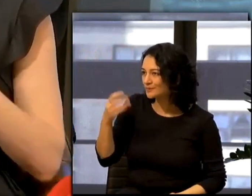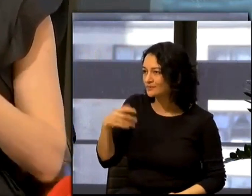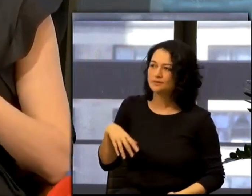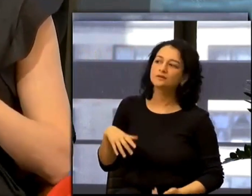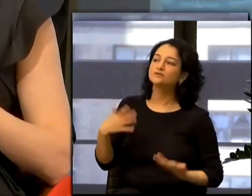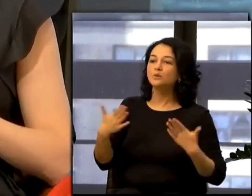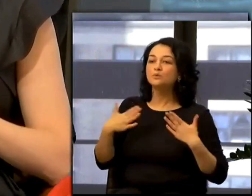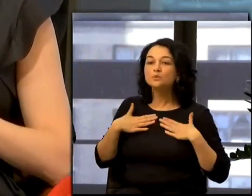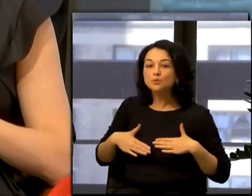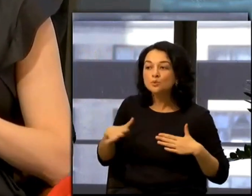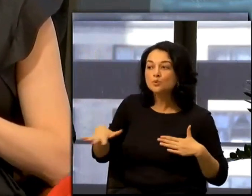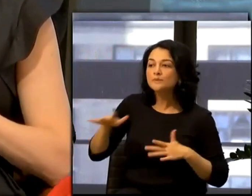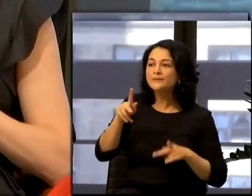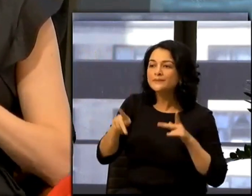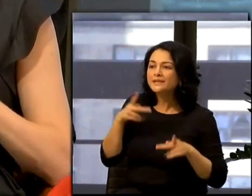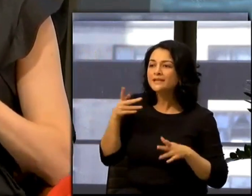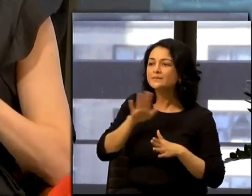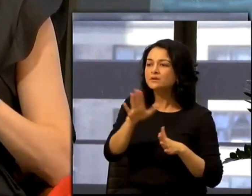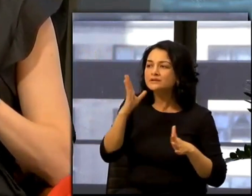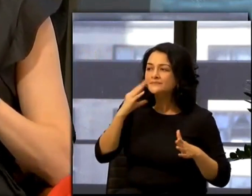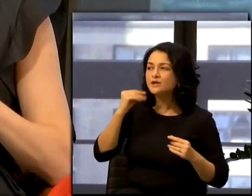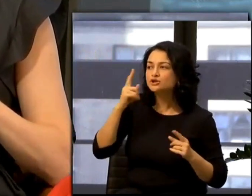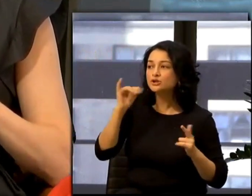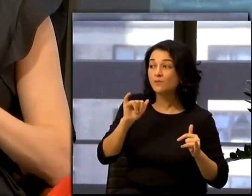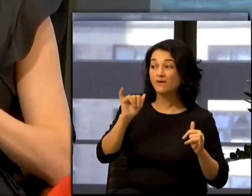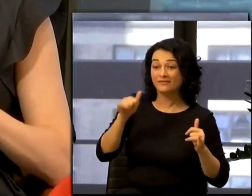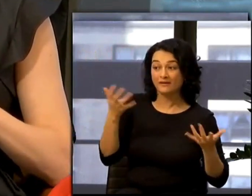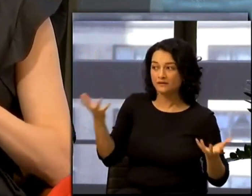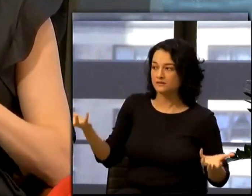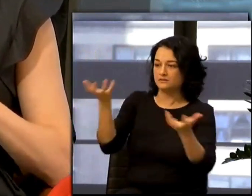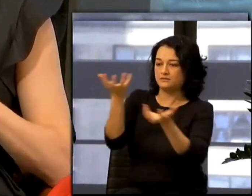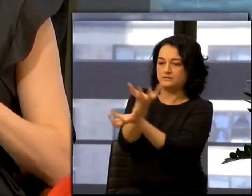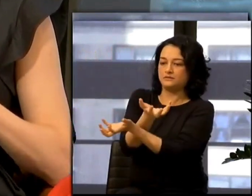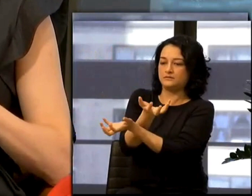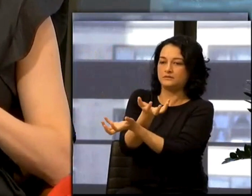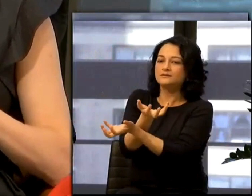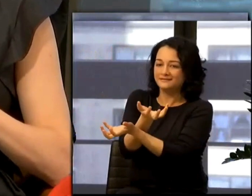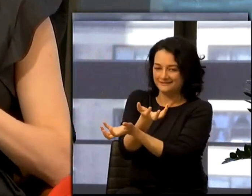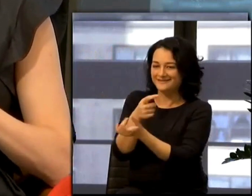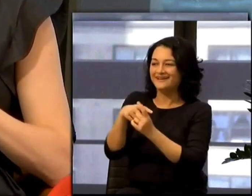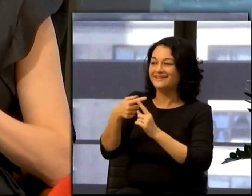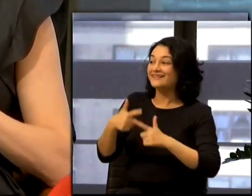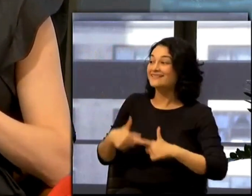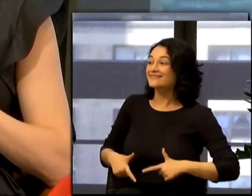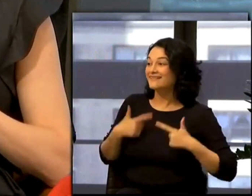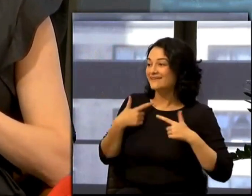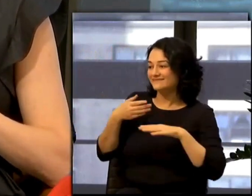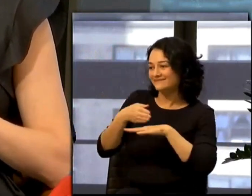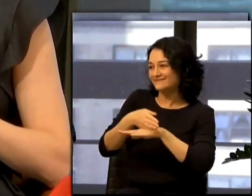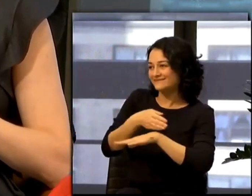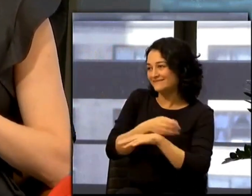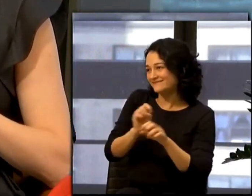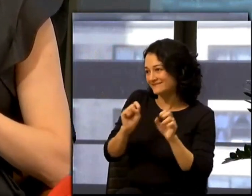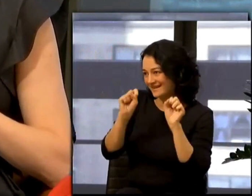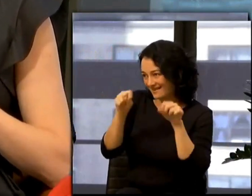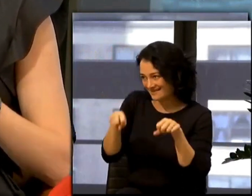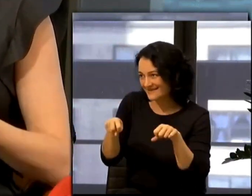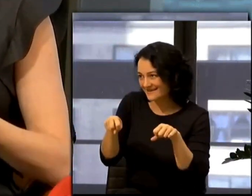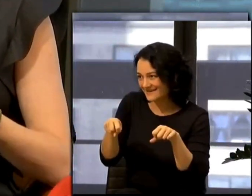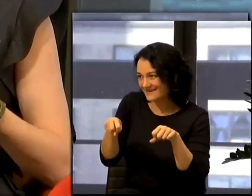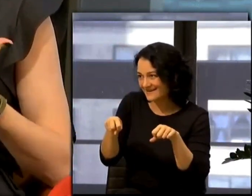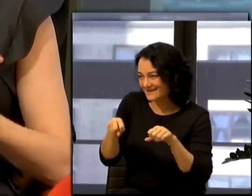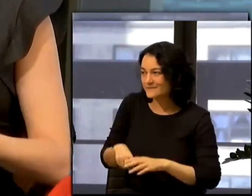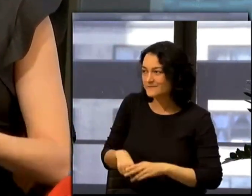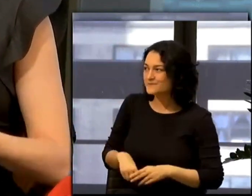bit more about each other, and in the process, bring a little more insight, a little more curiosity, and a little more equity to the process